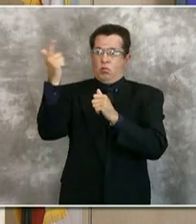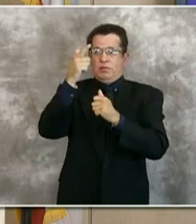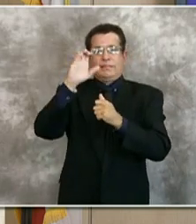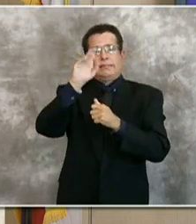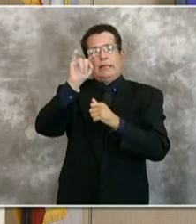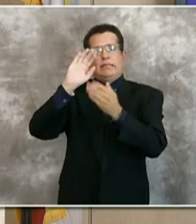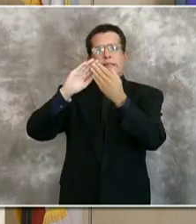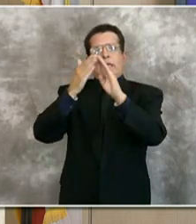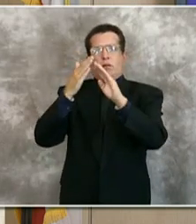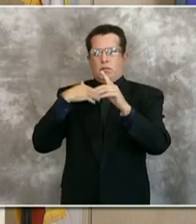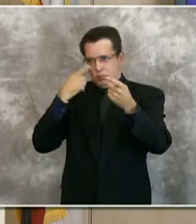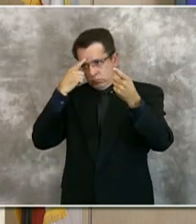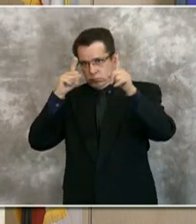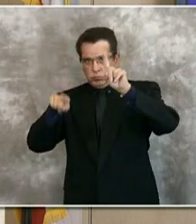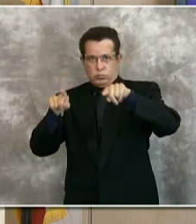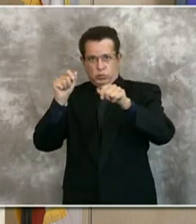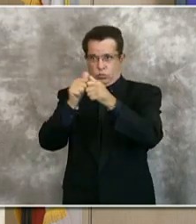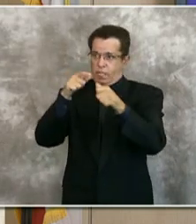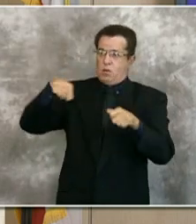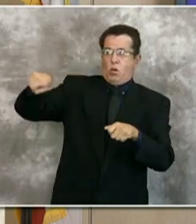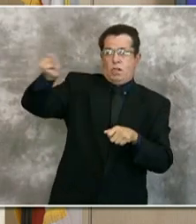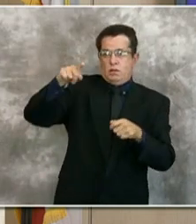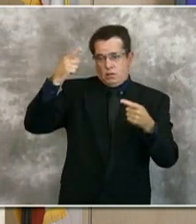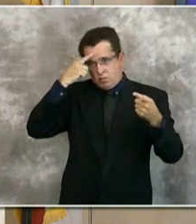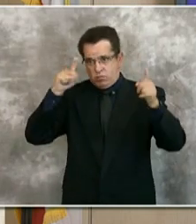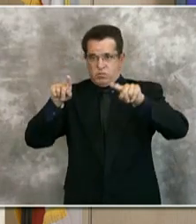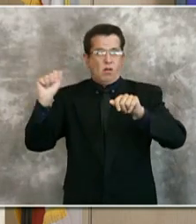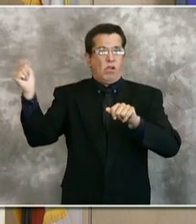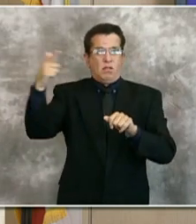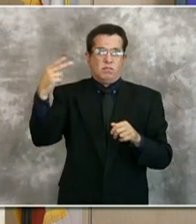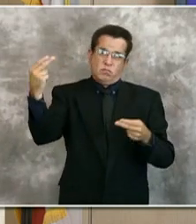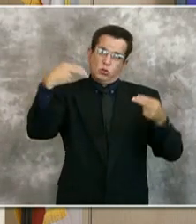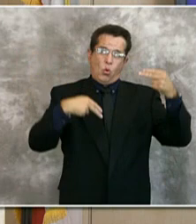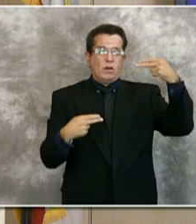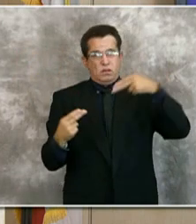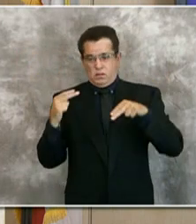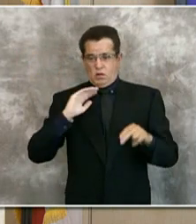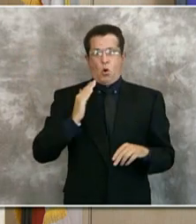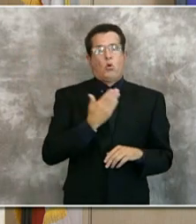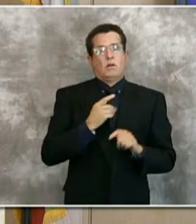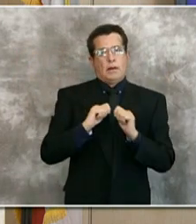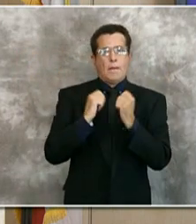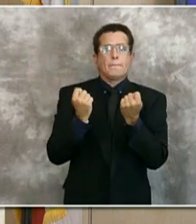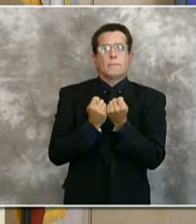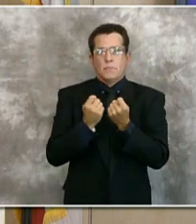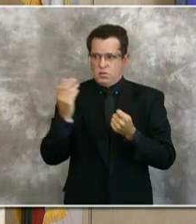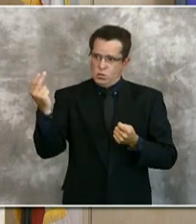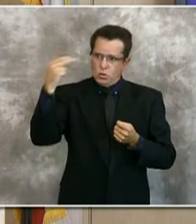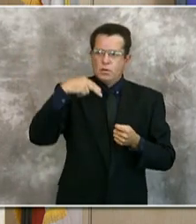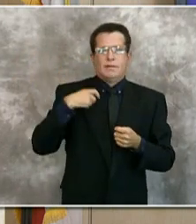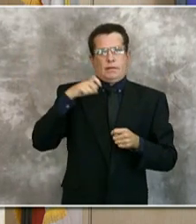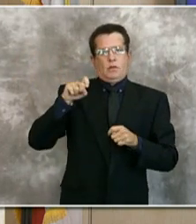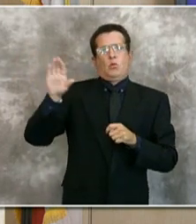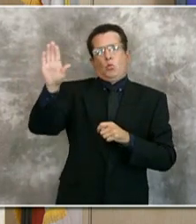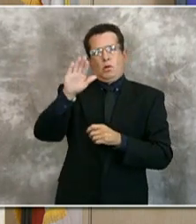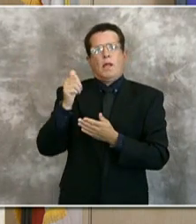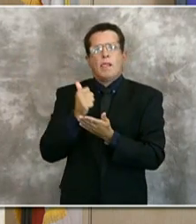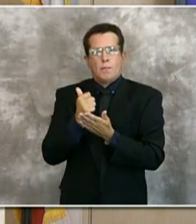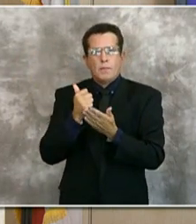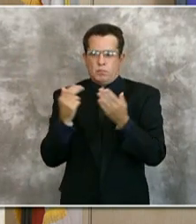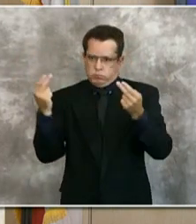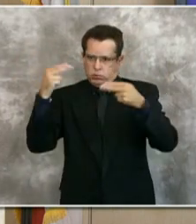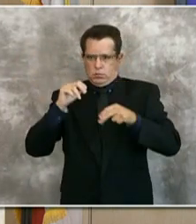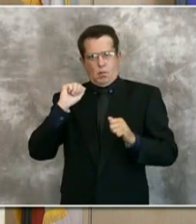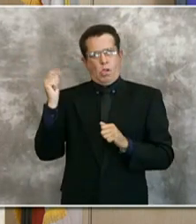region about it so that they can also be a part of our team, so that we can get their input, and so